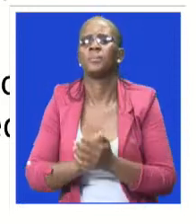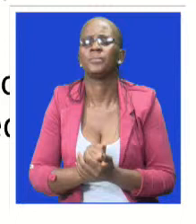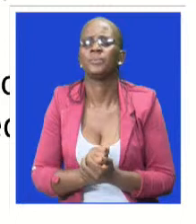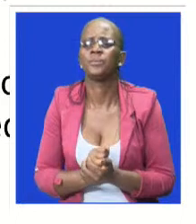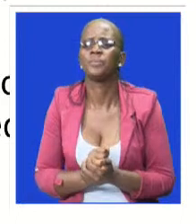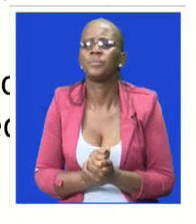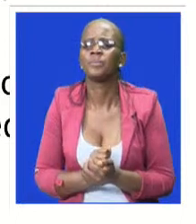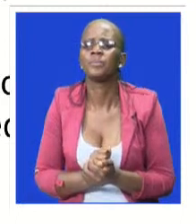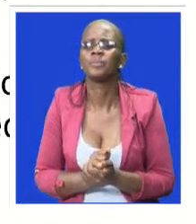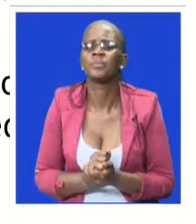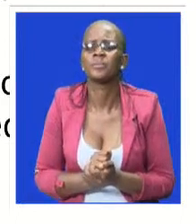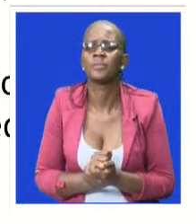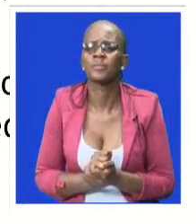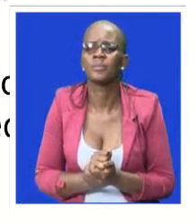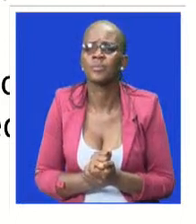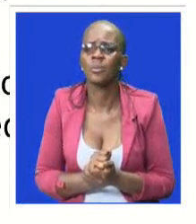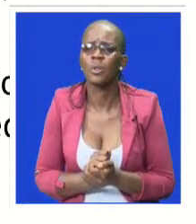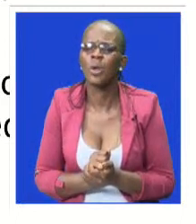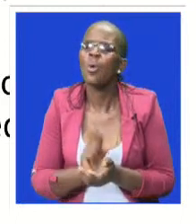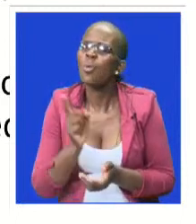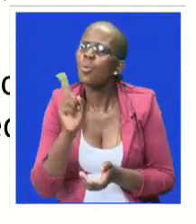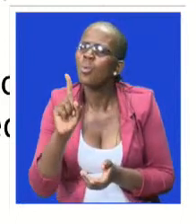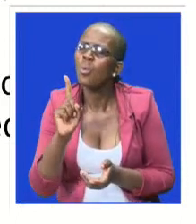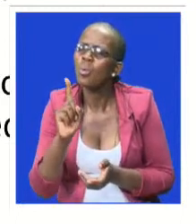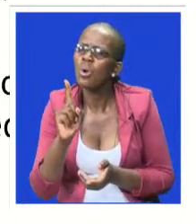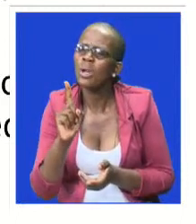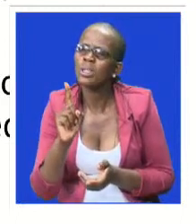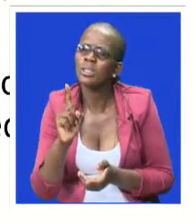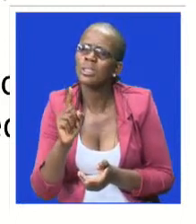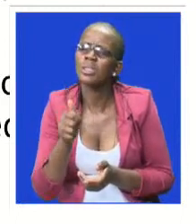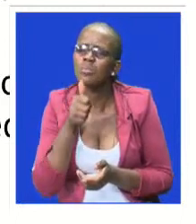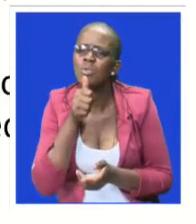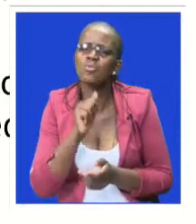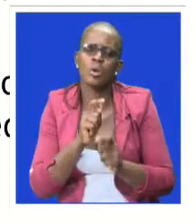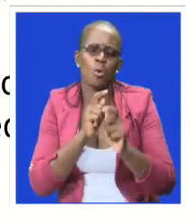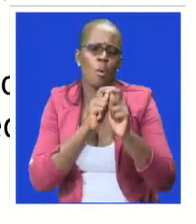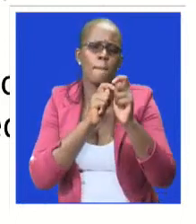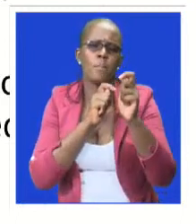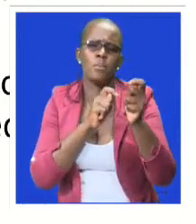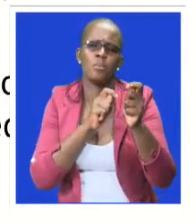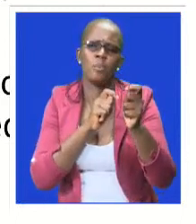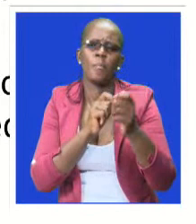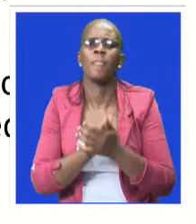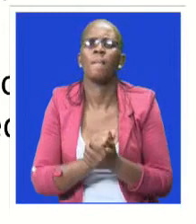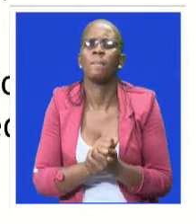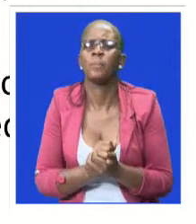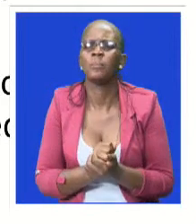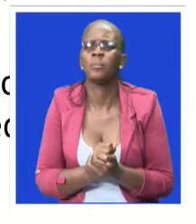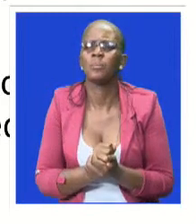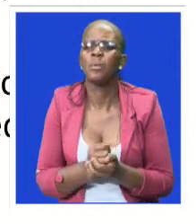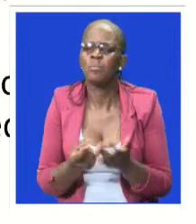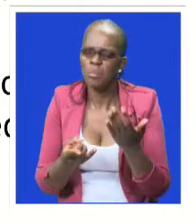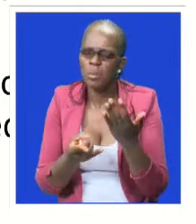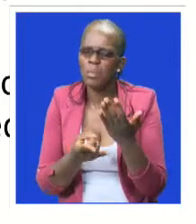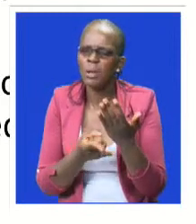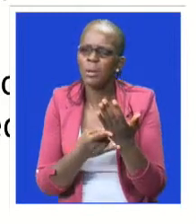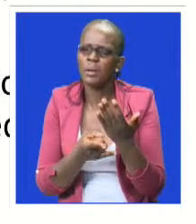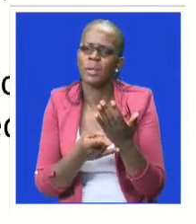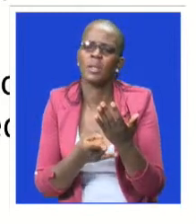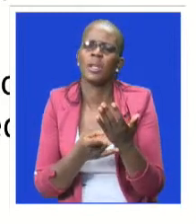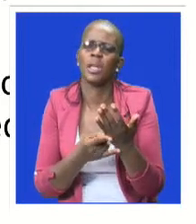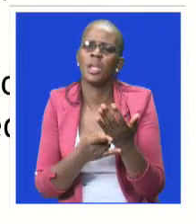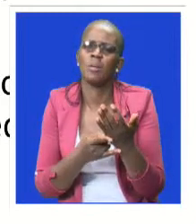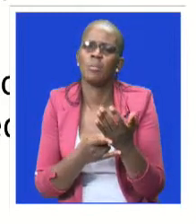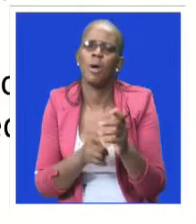what were they going to do with the strings that were made from plants? They were to snare small